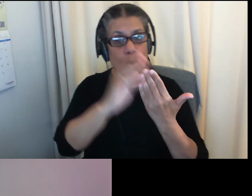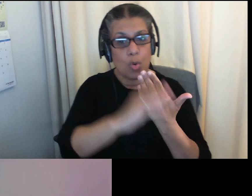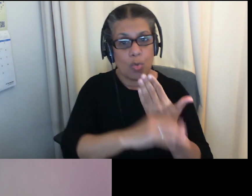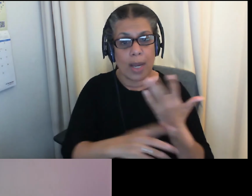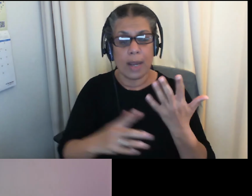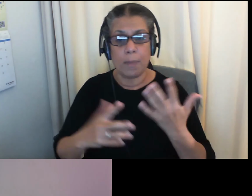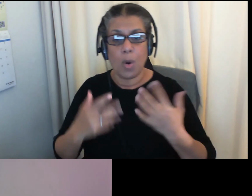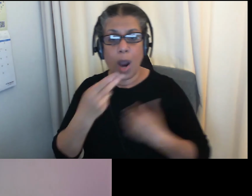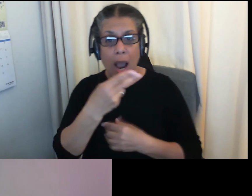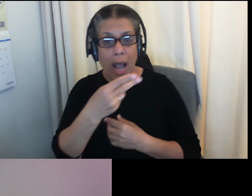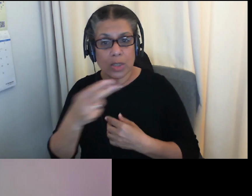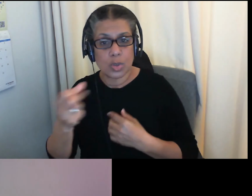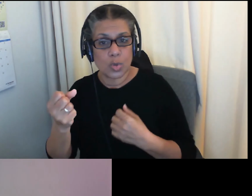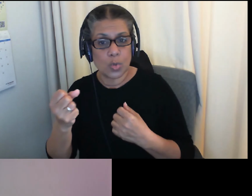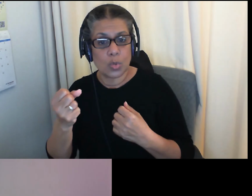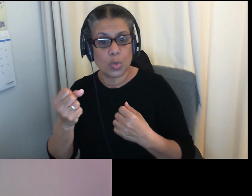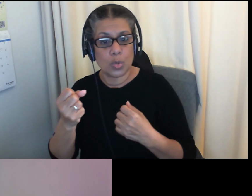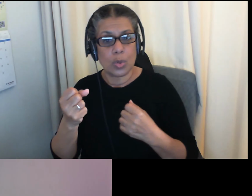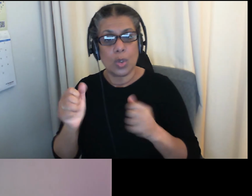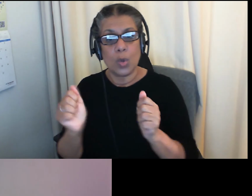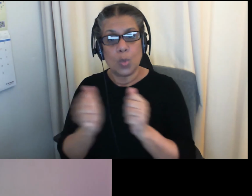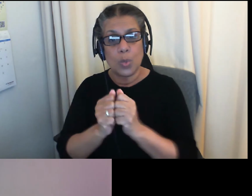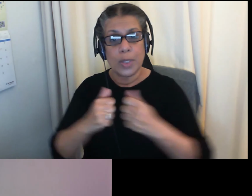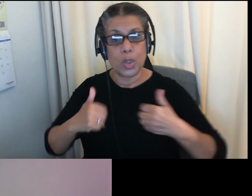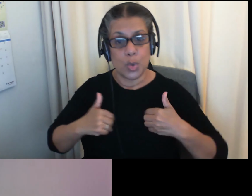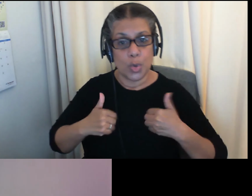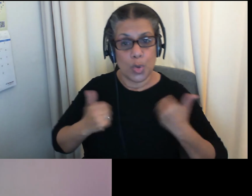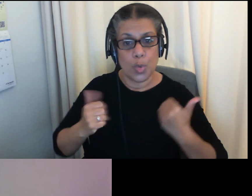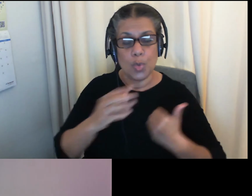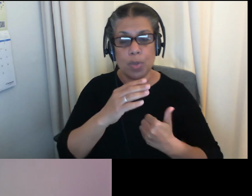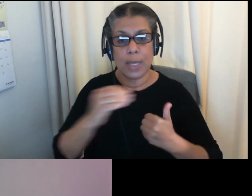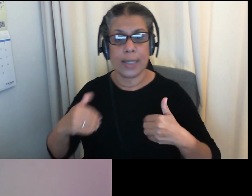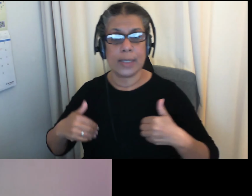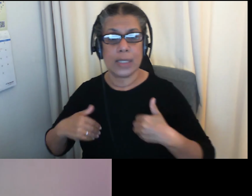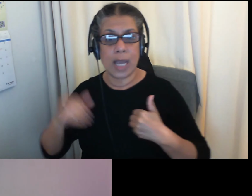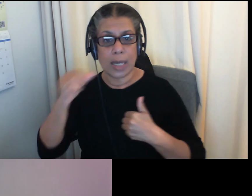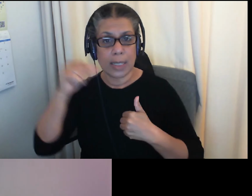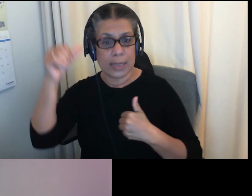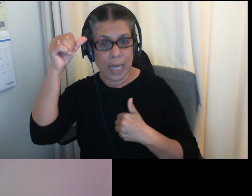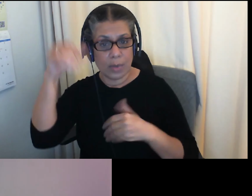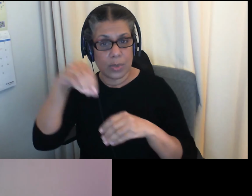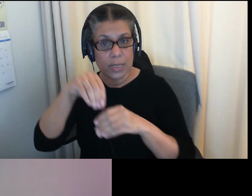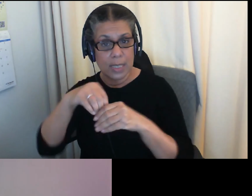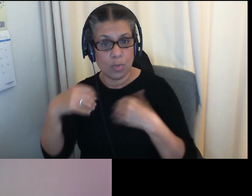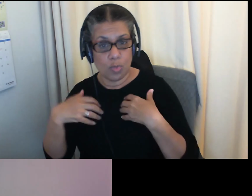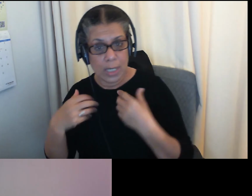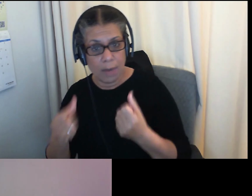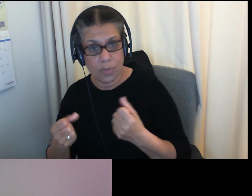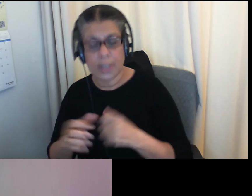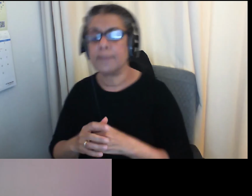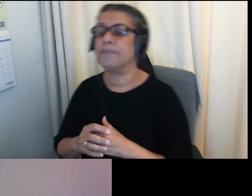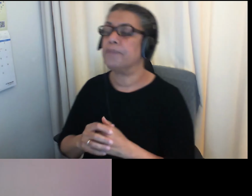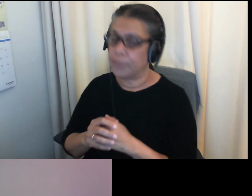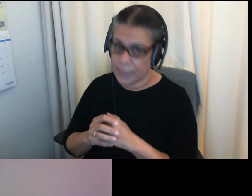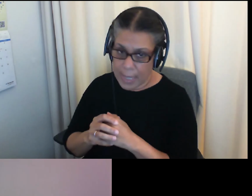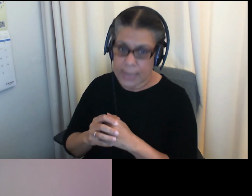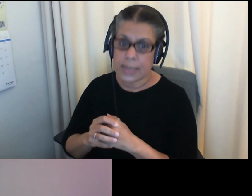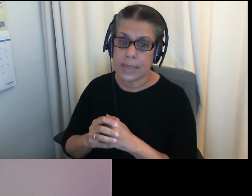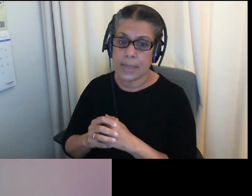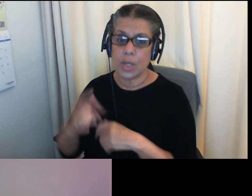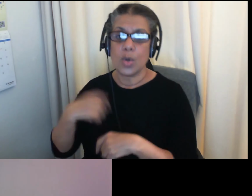schools, those kinds of settings with youth and young adults in recovery. Yeah, Thank you, Noah, for the question. Yeah, that makes sense. So our sample that we tested